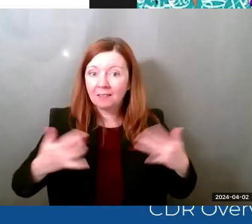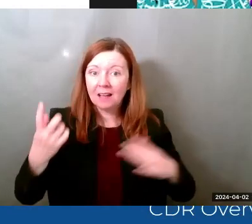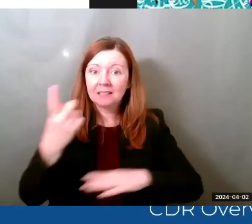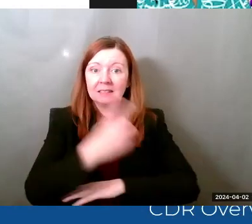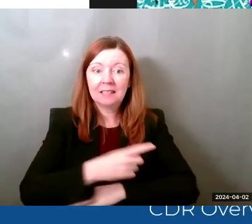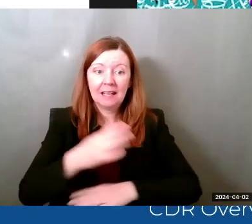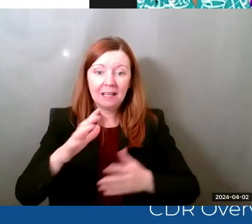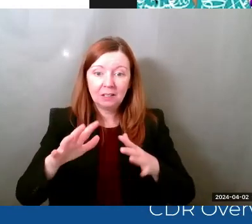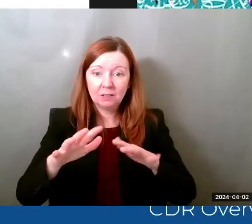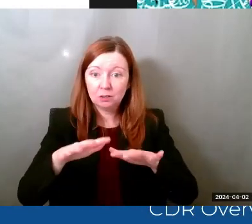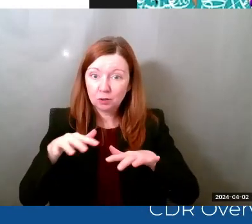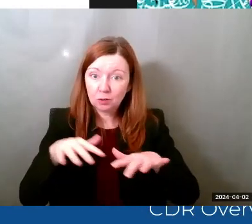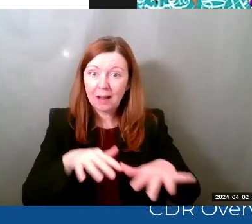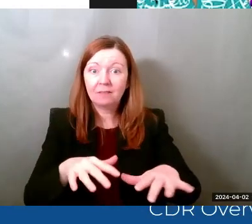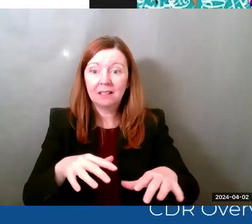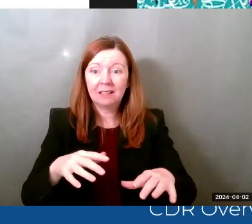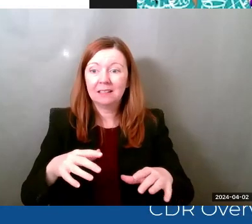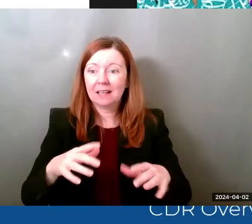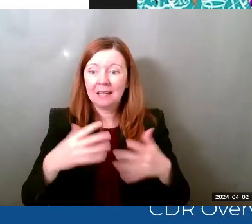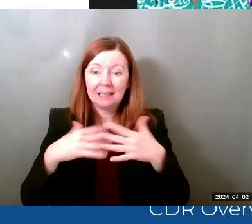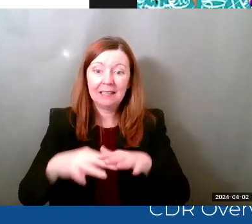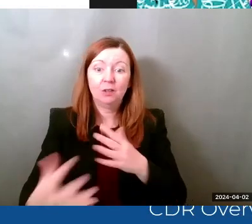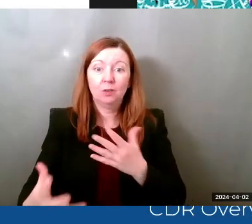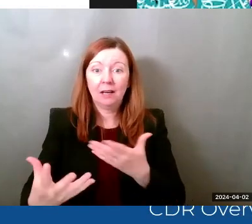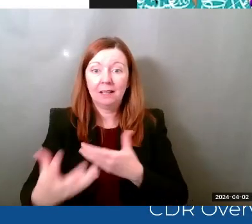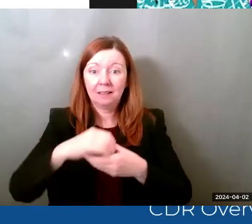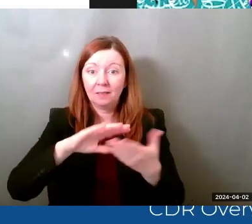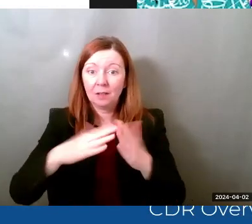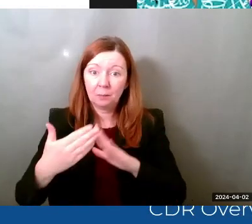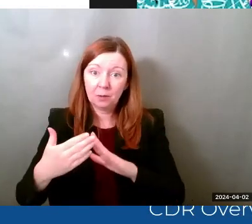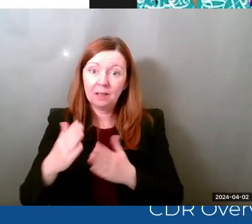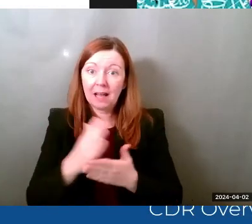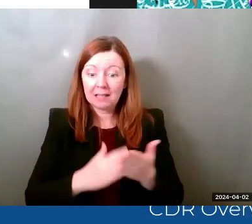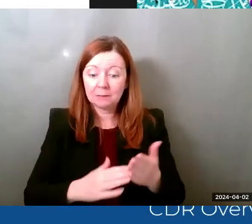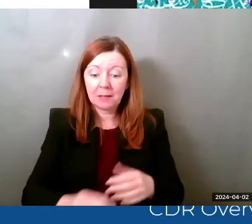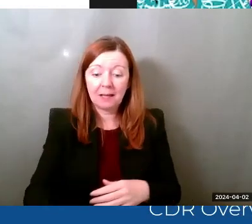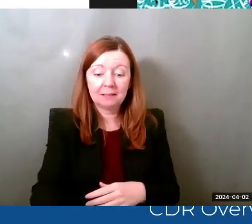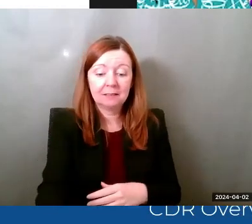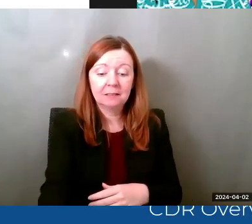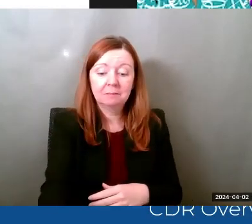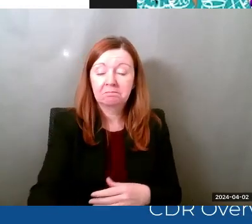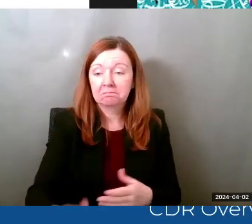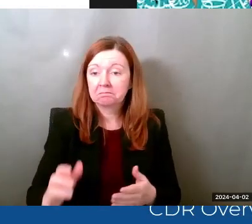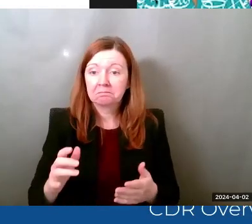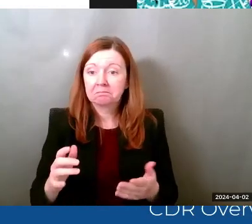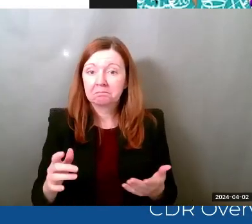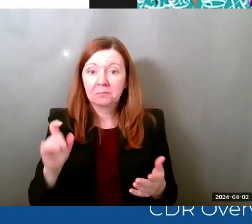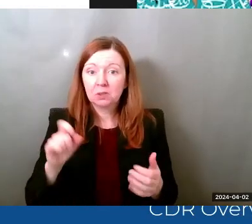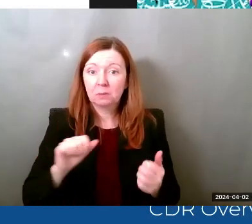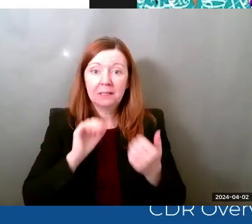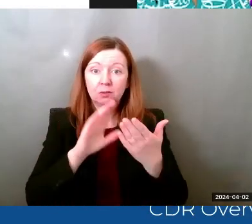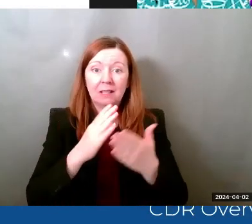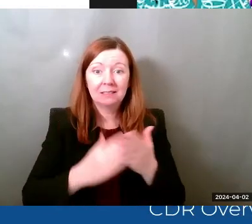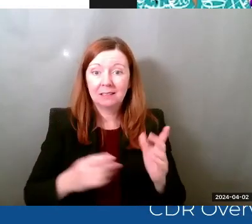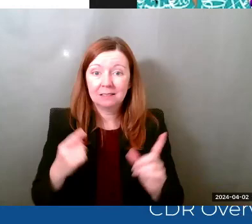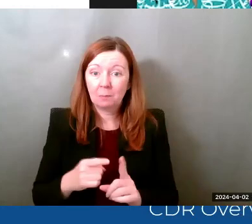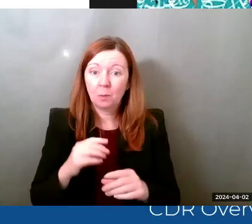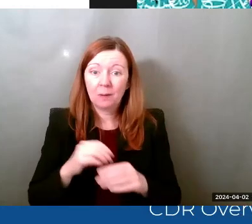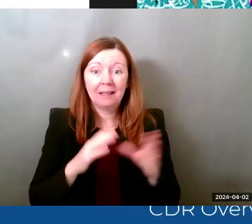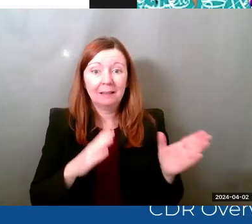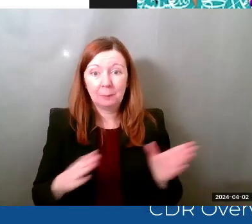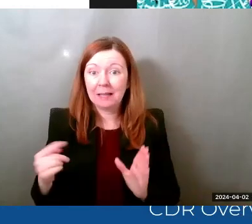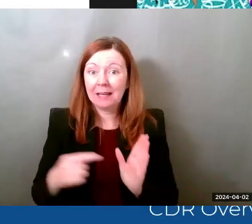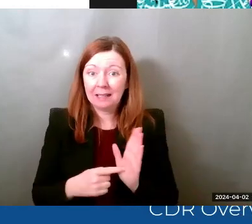traffic in my minds and integrate the community aspects of it, to me ought to be addressed at some point in the